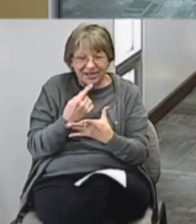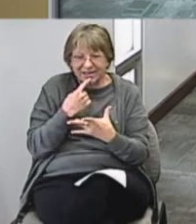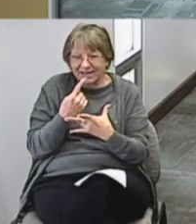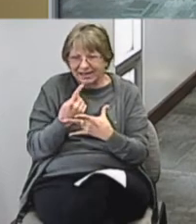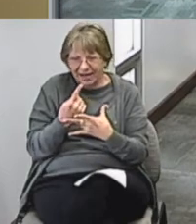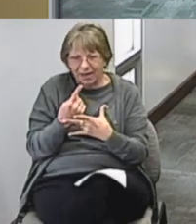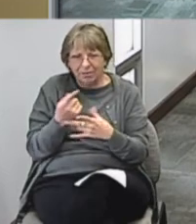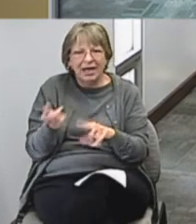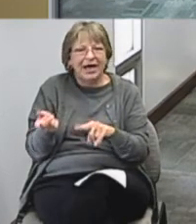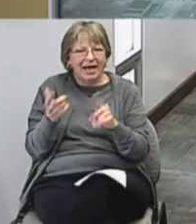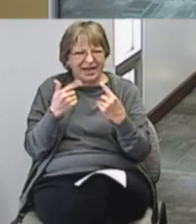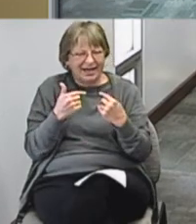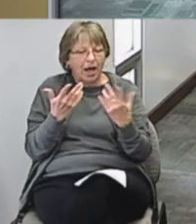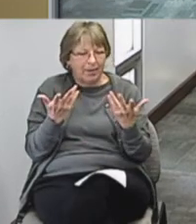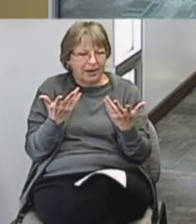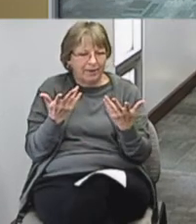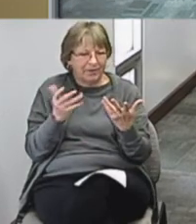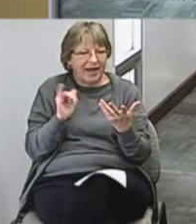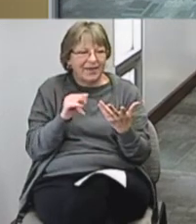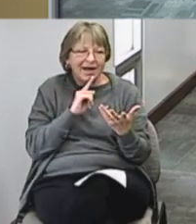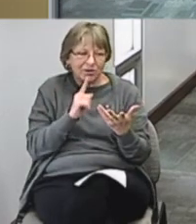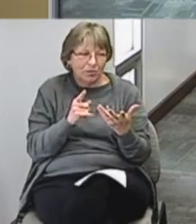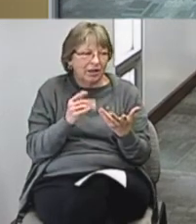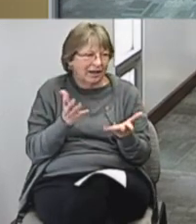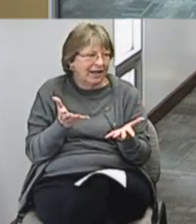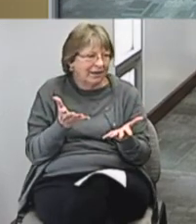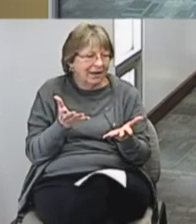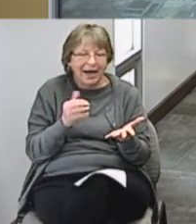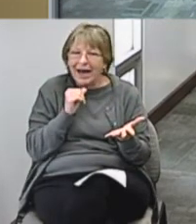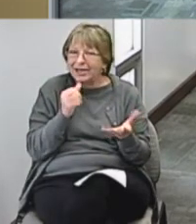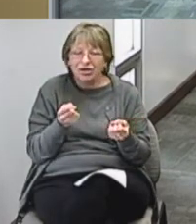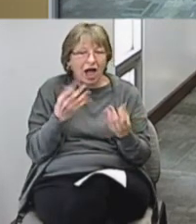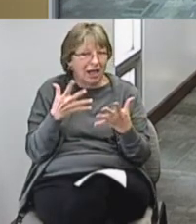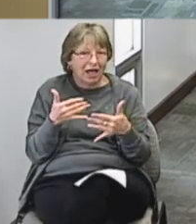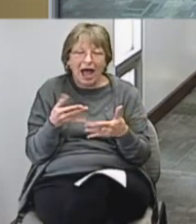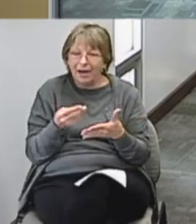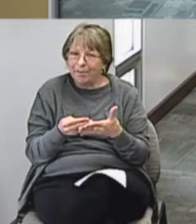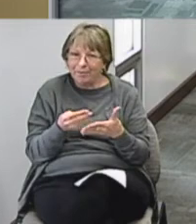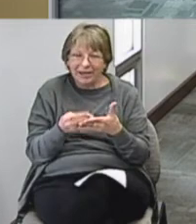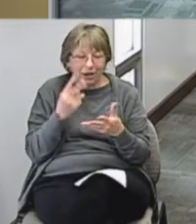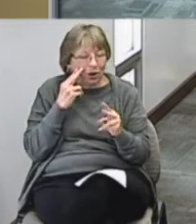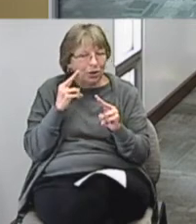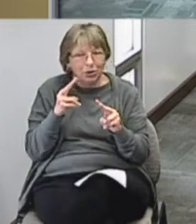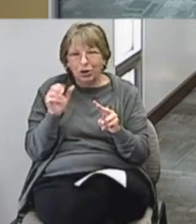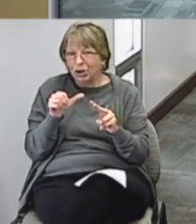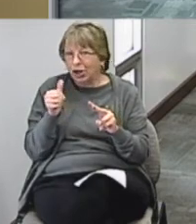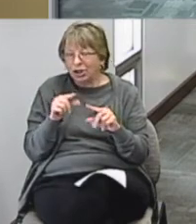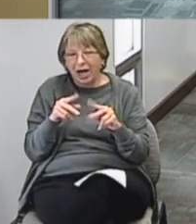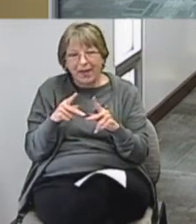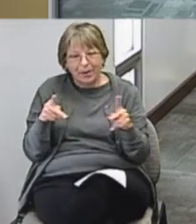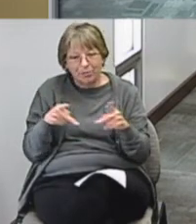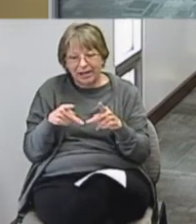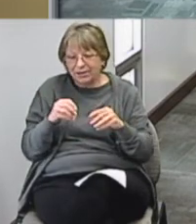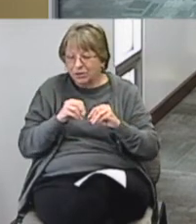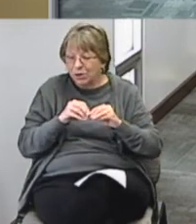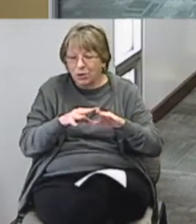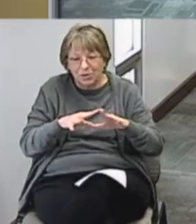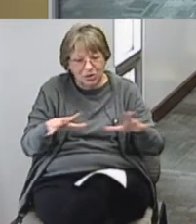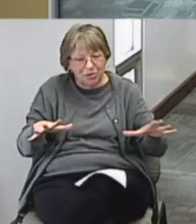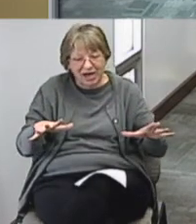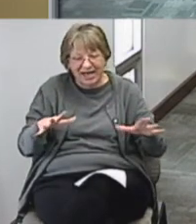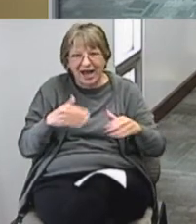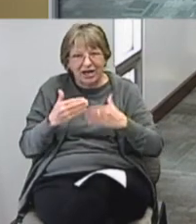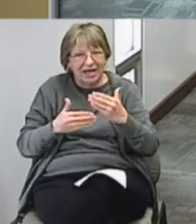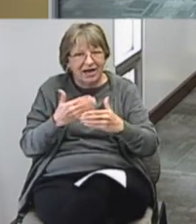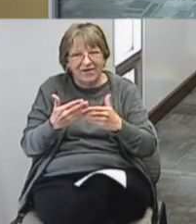money. But And that's really Yeah. it. That's really it. I mean, you can look to other organizations, you can spread it out. Eventually,